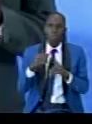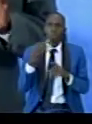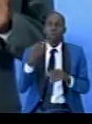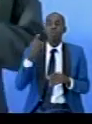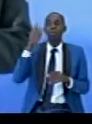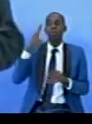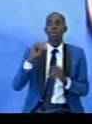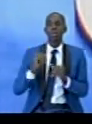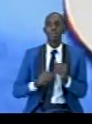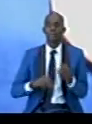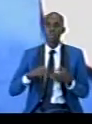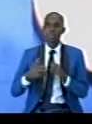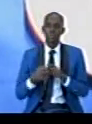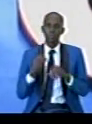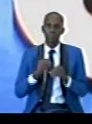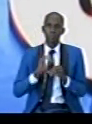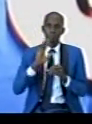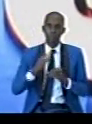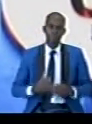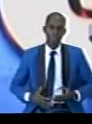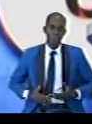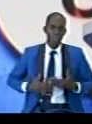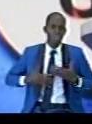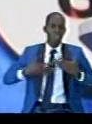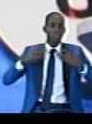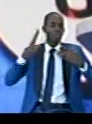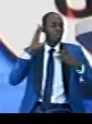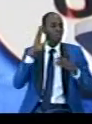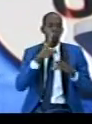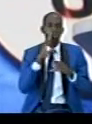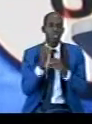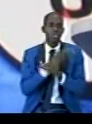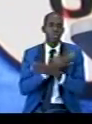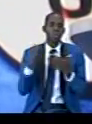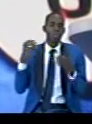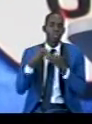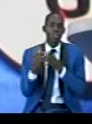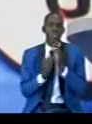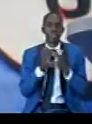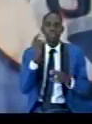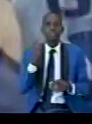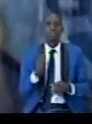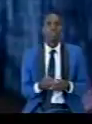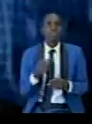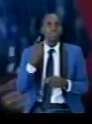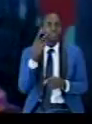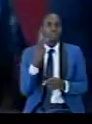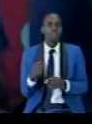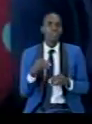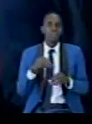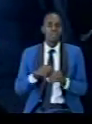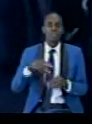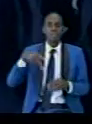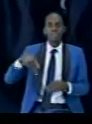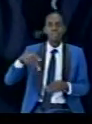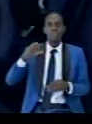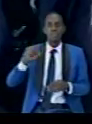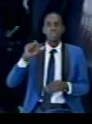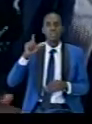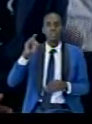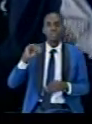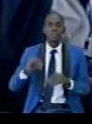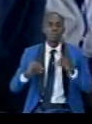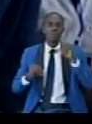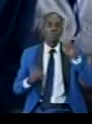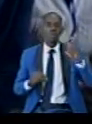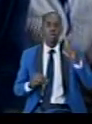every problem in your life gone in Jesus' name. And look at Psalm 118. I'm reading